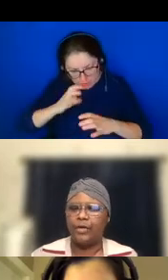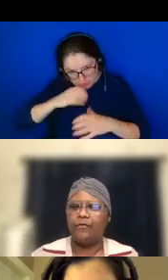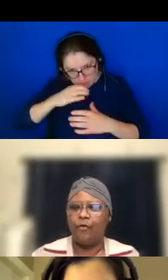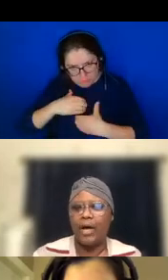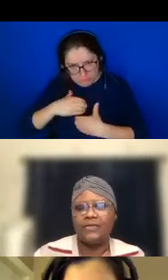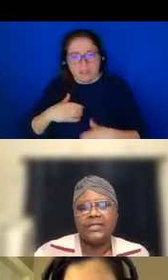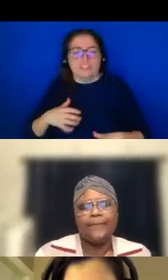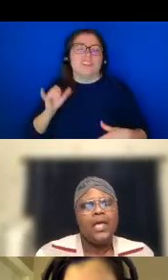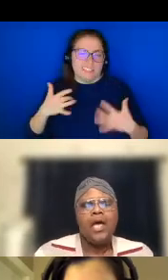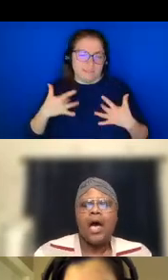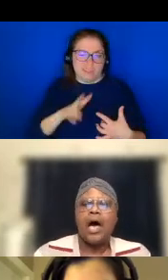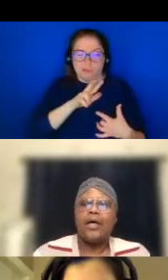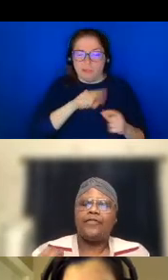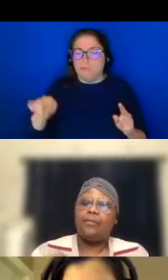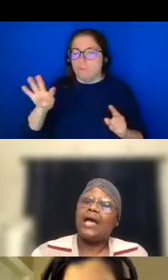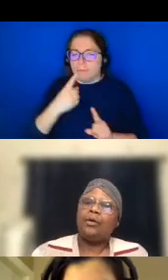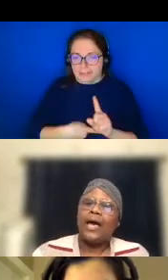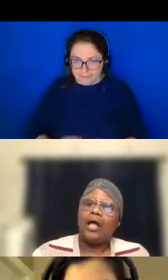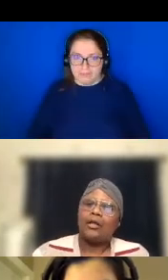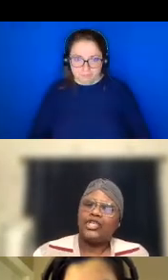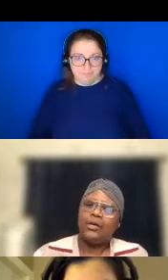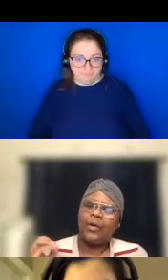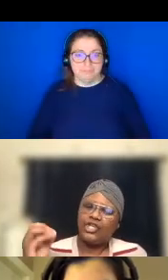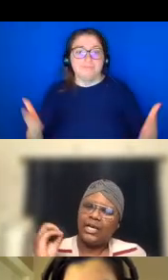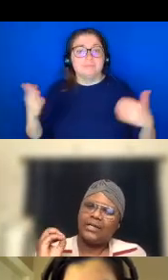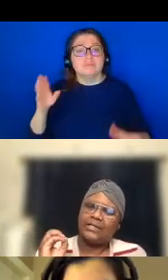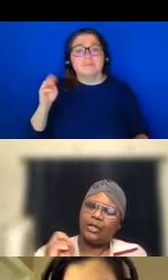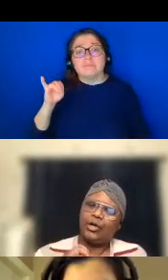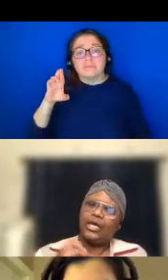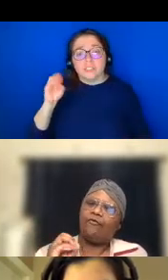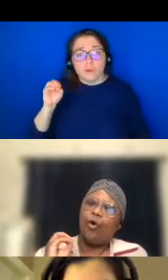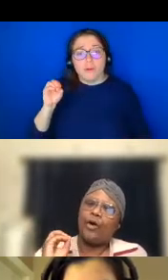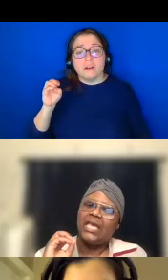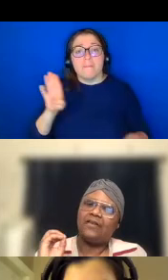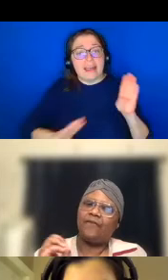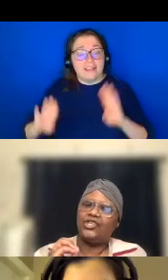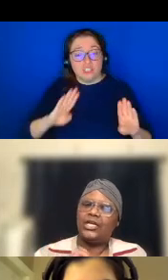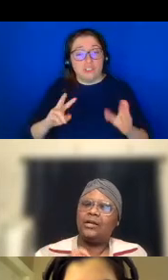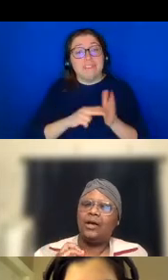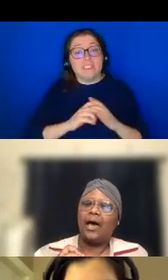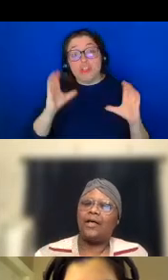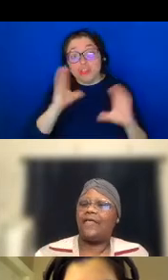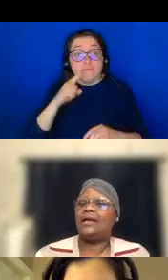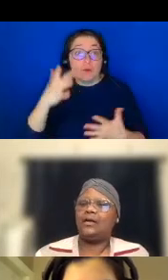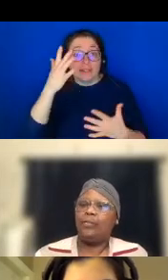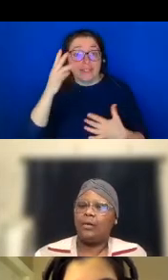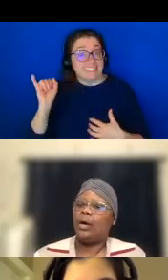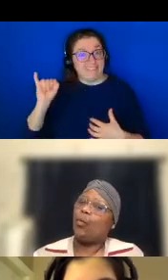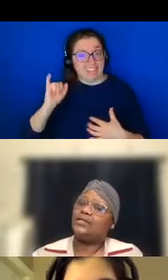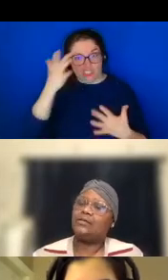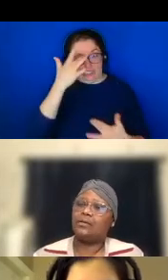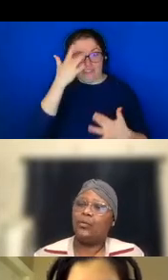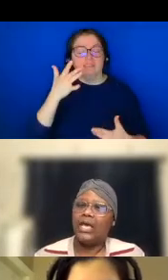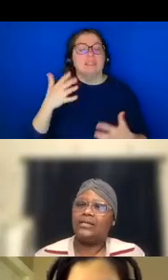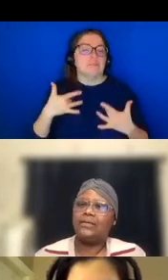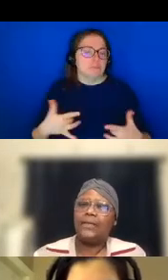3 to 4 months. The microbiology, which is the looking for the infection, that can be about 1